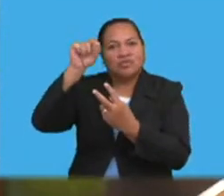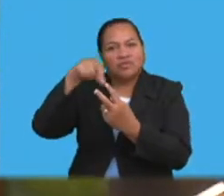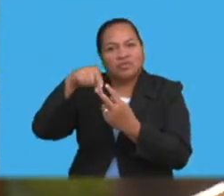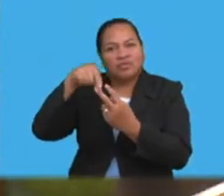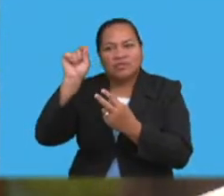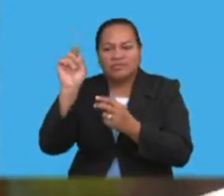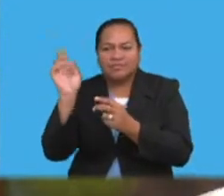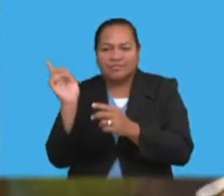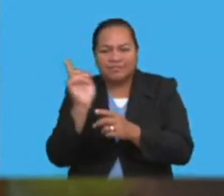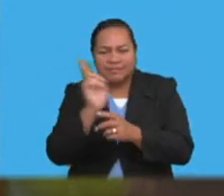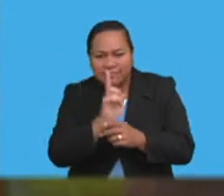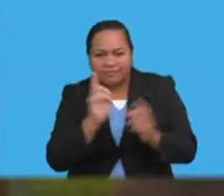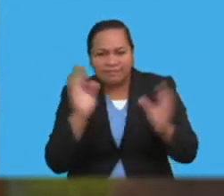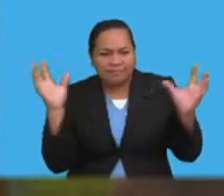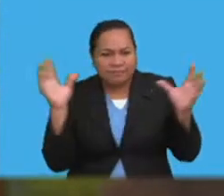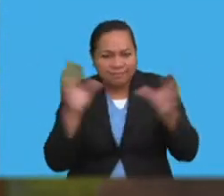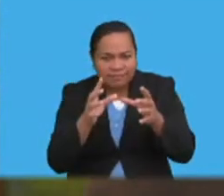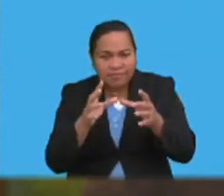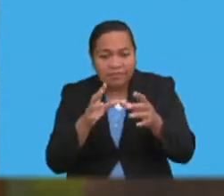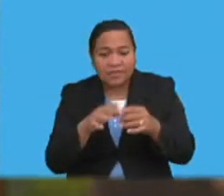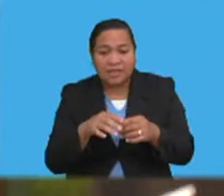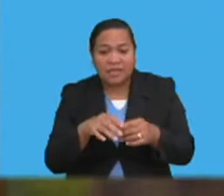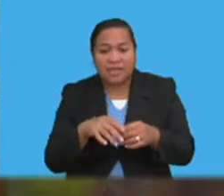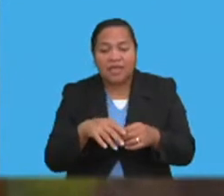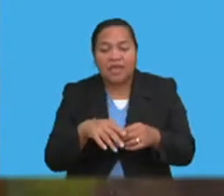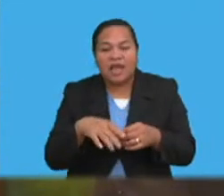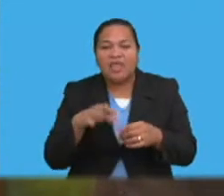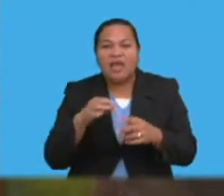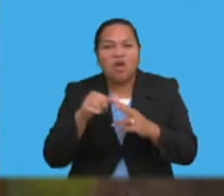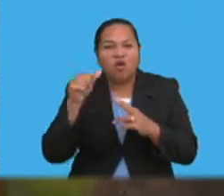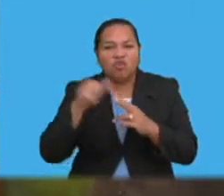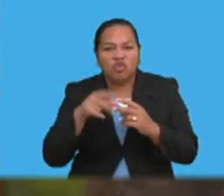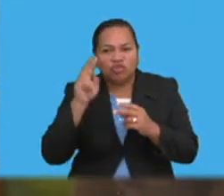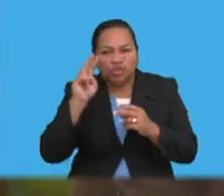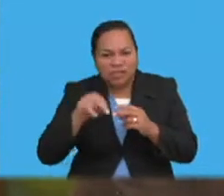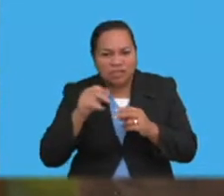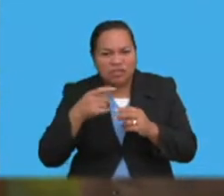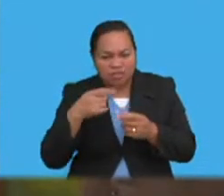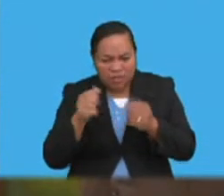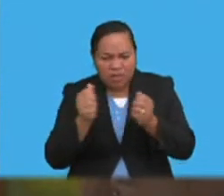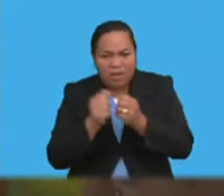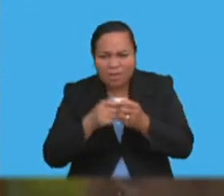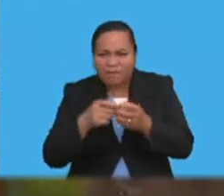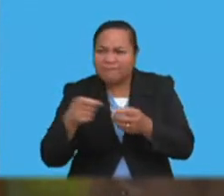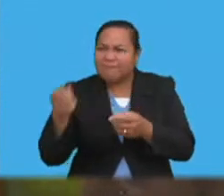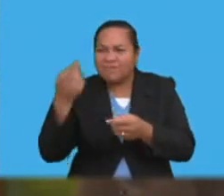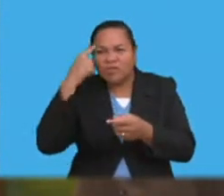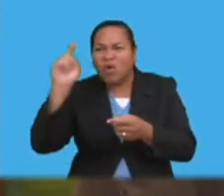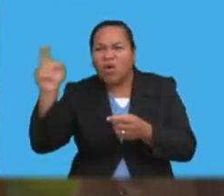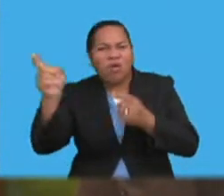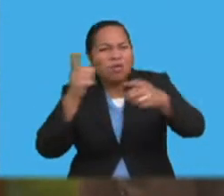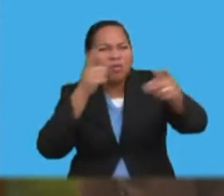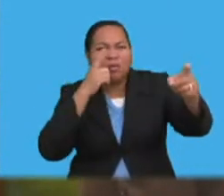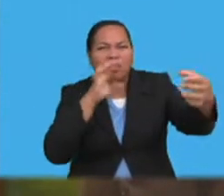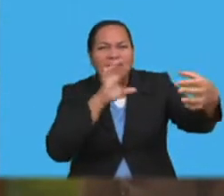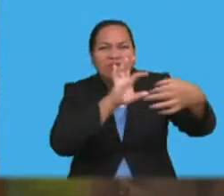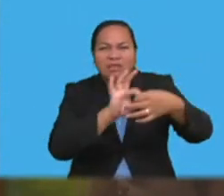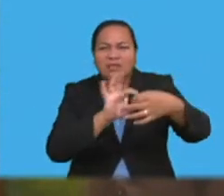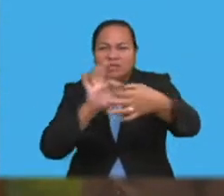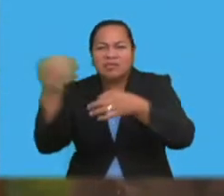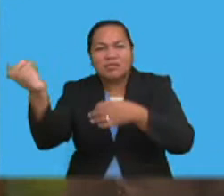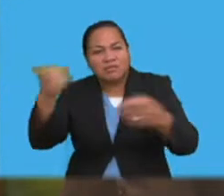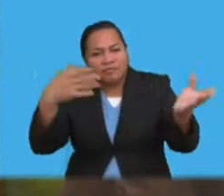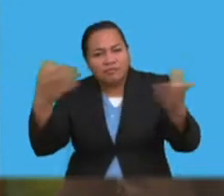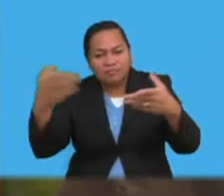done. You then need to issue summons to all stakeholders involved in the sinking of the vessel. That has already been